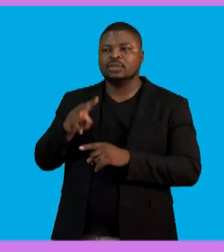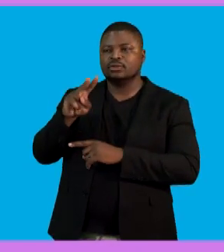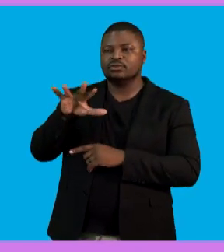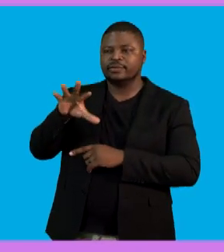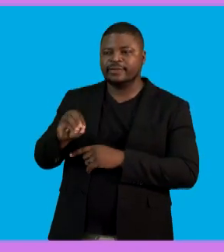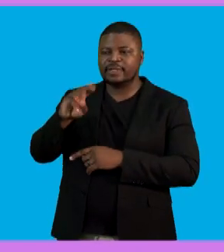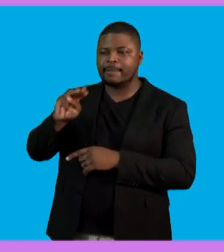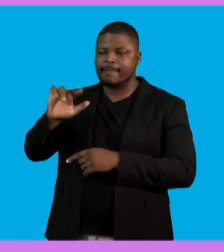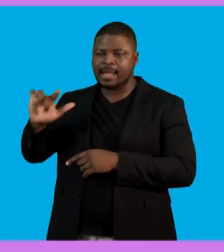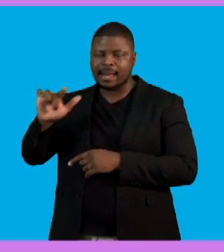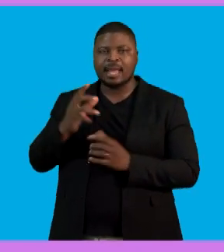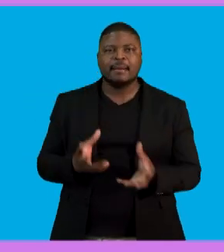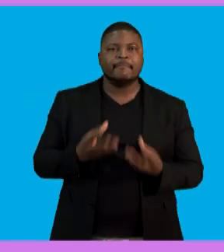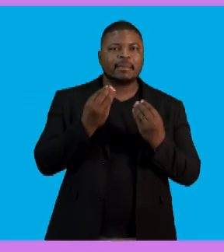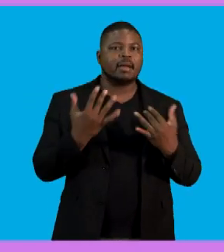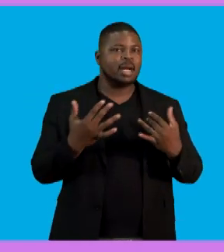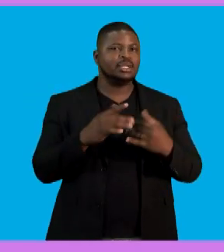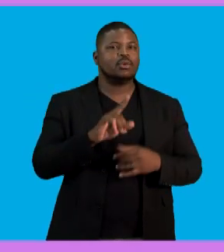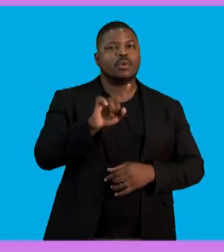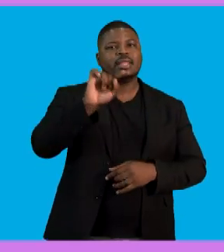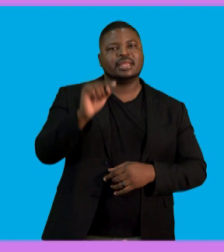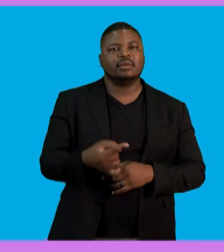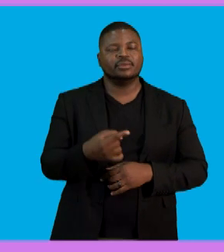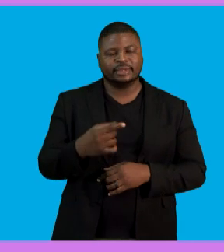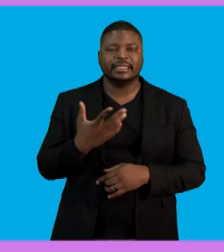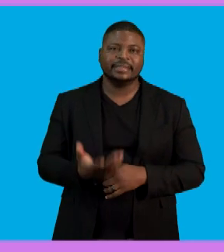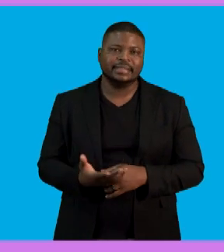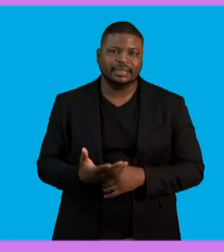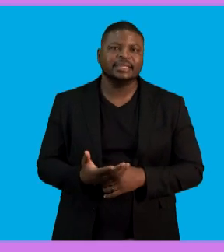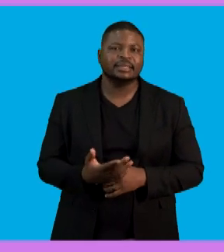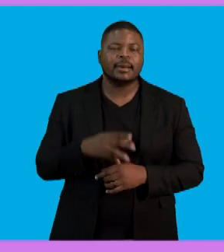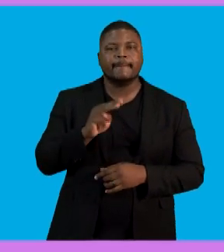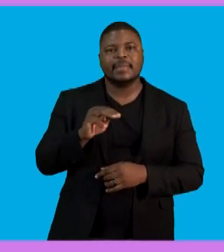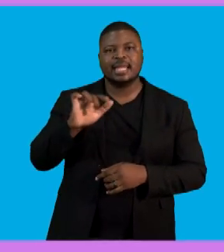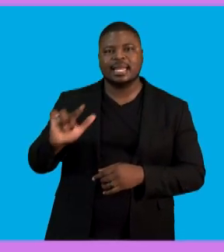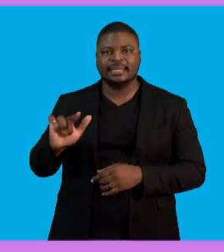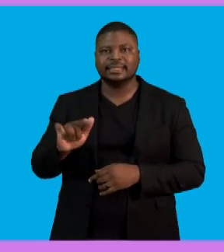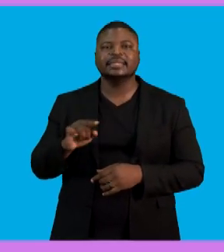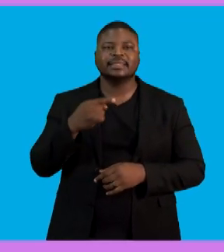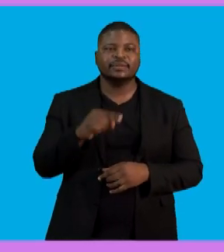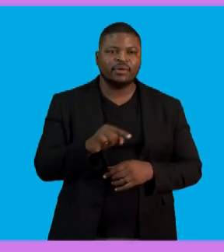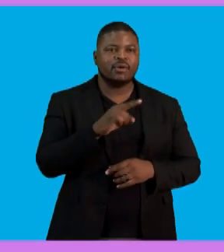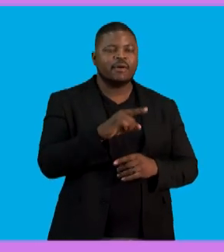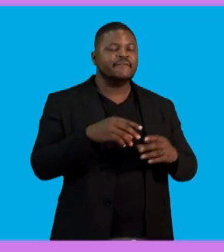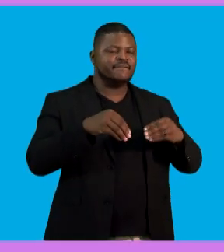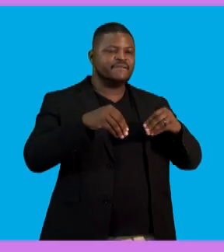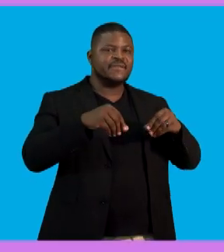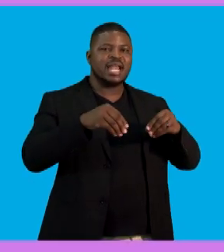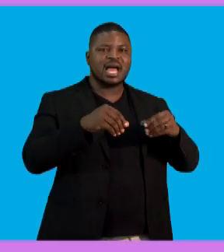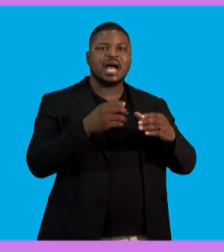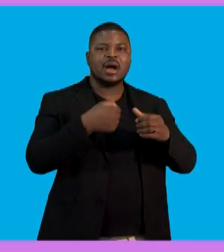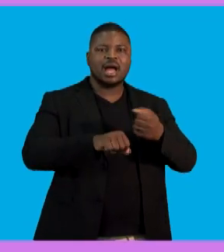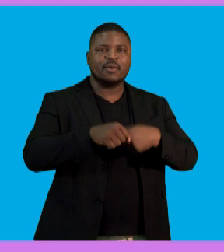250. 4 times 250, it gives us 1,000. So it means we've got 1,000 milliliters